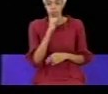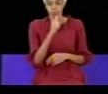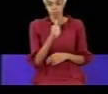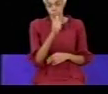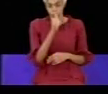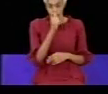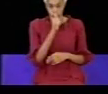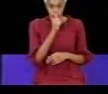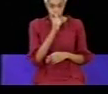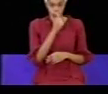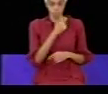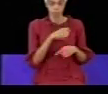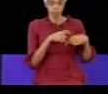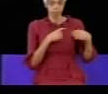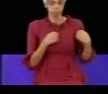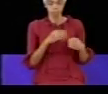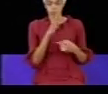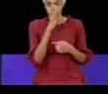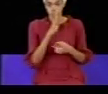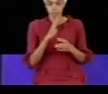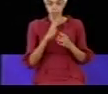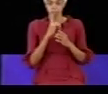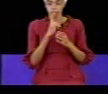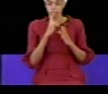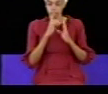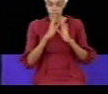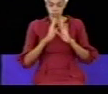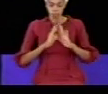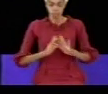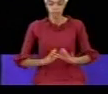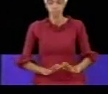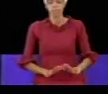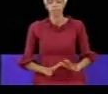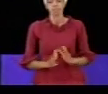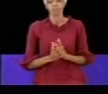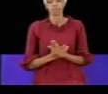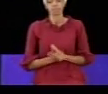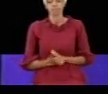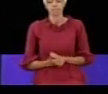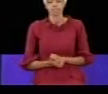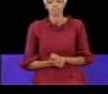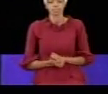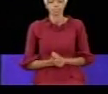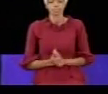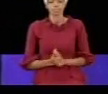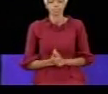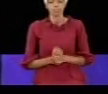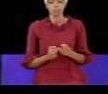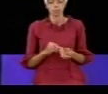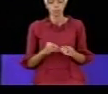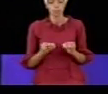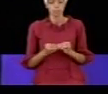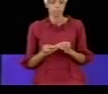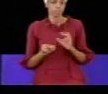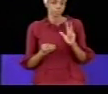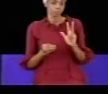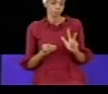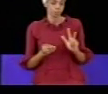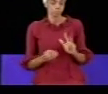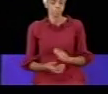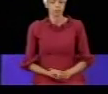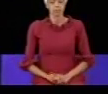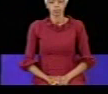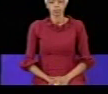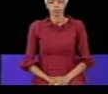although it tarries long, although the triumph song is still delayed,